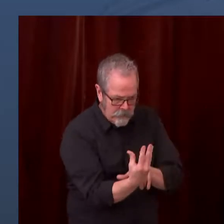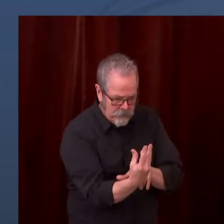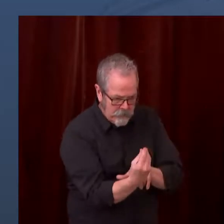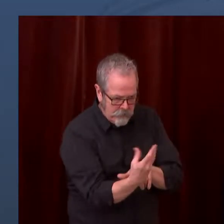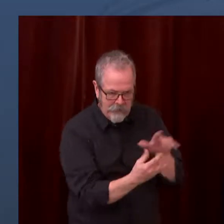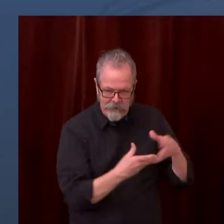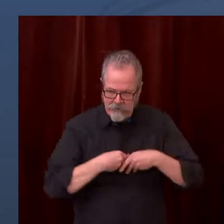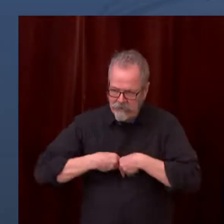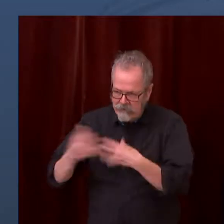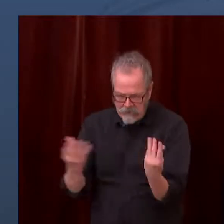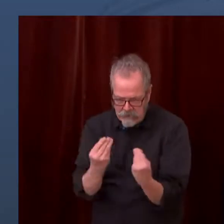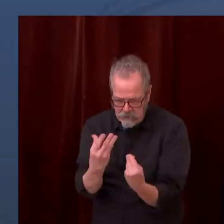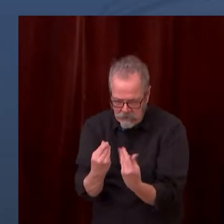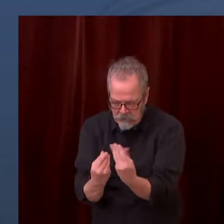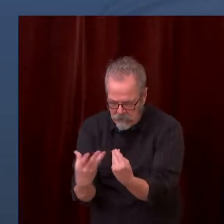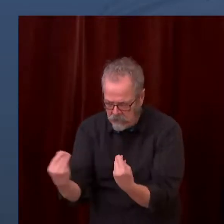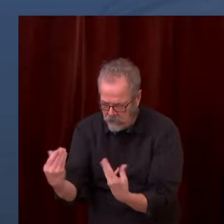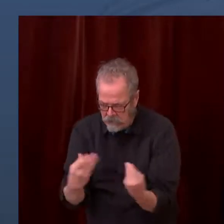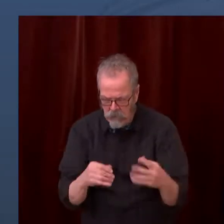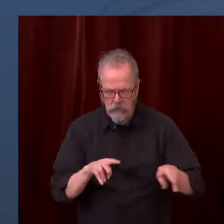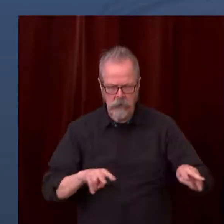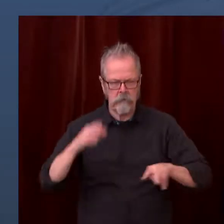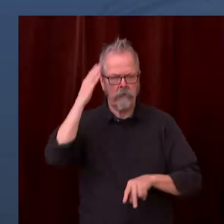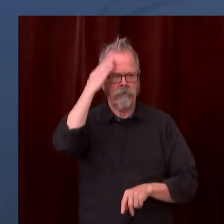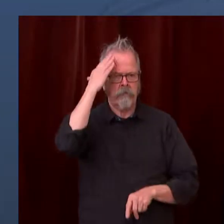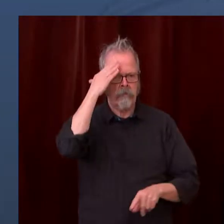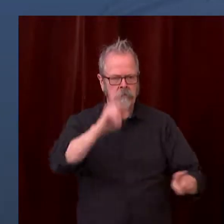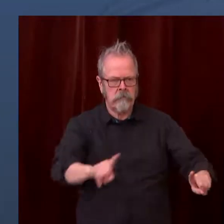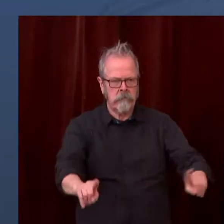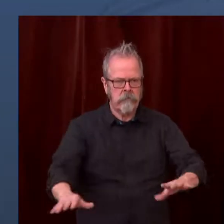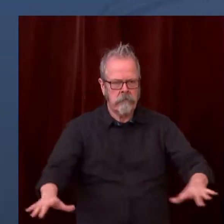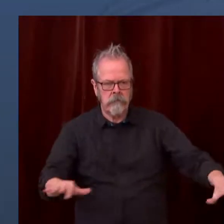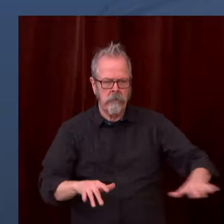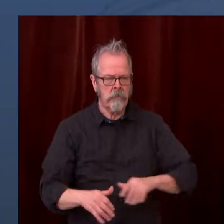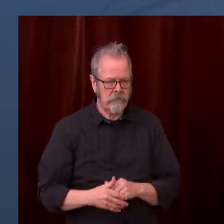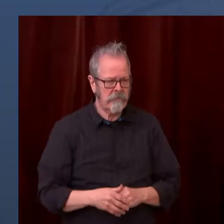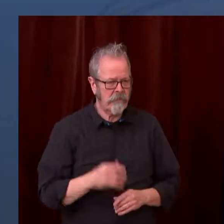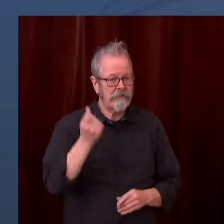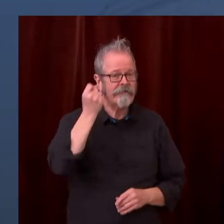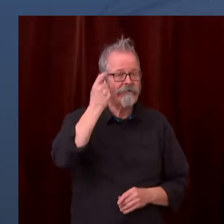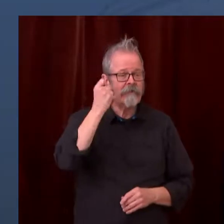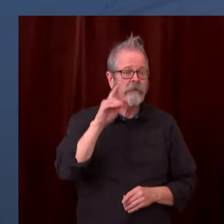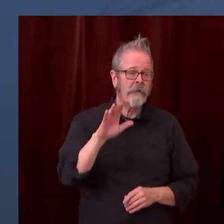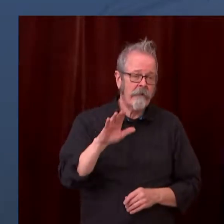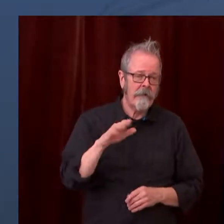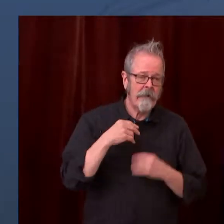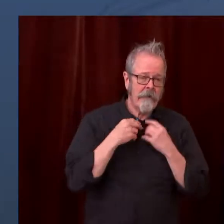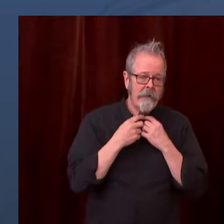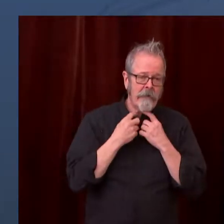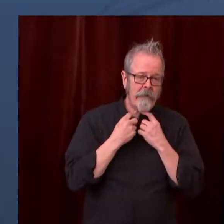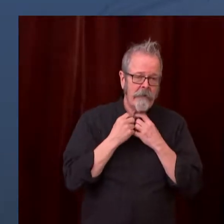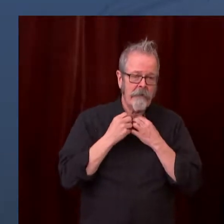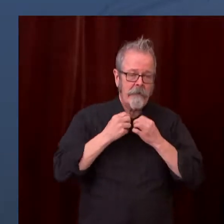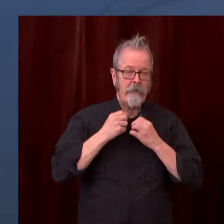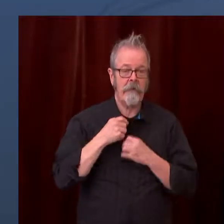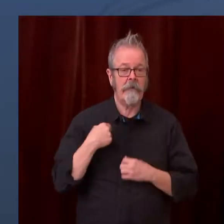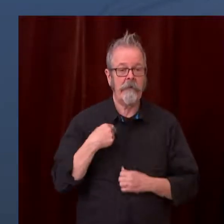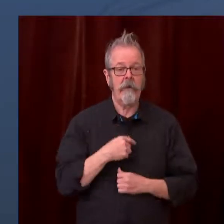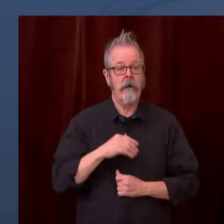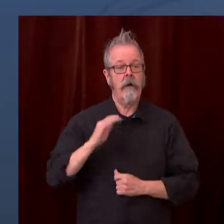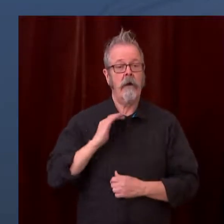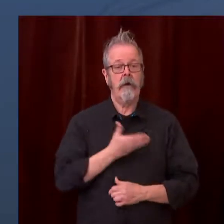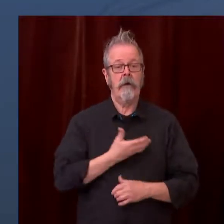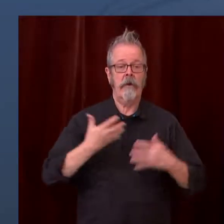this country or this state. So you have literally hundreds of different entities that are making their